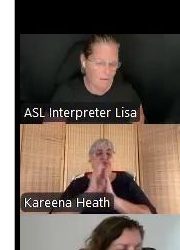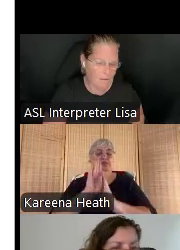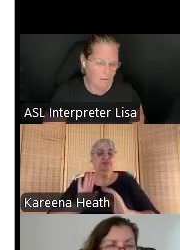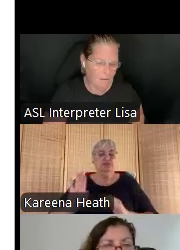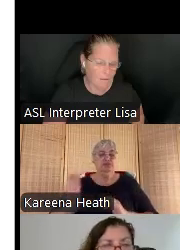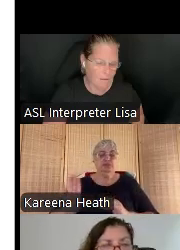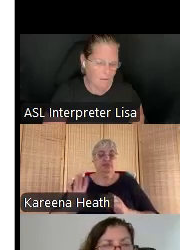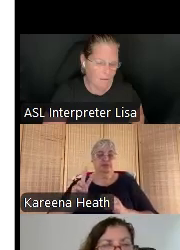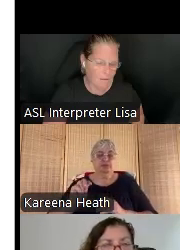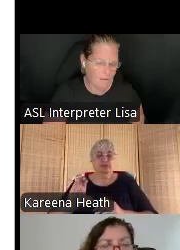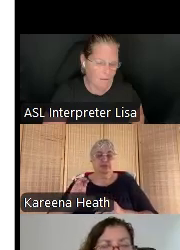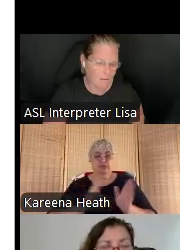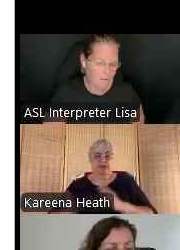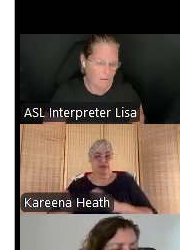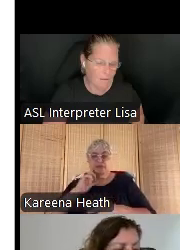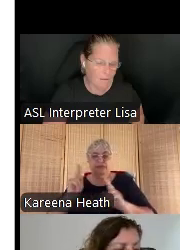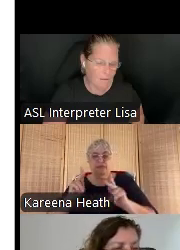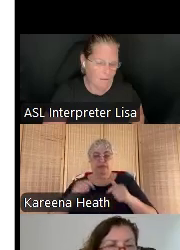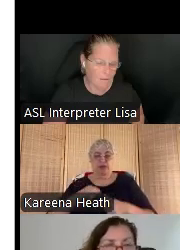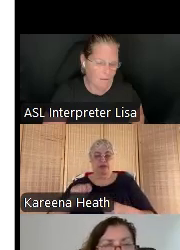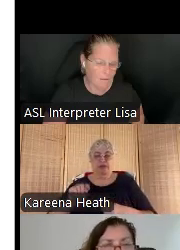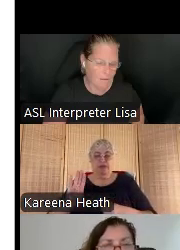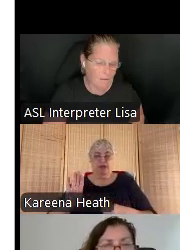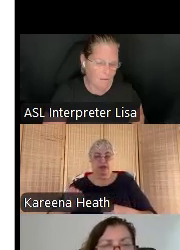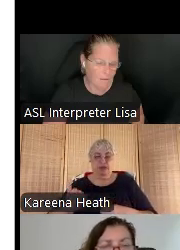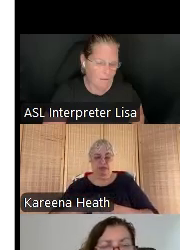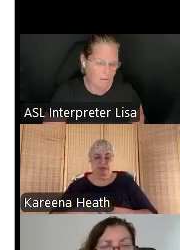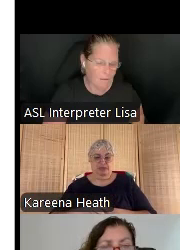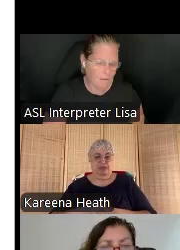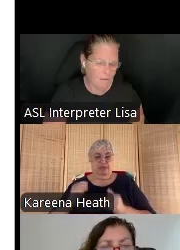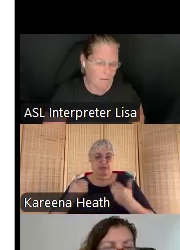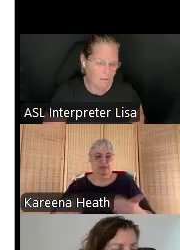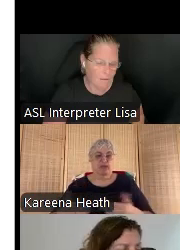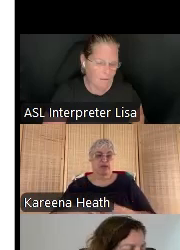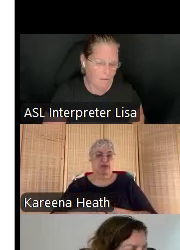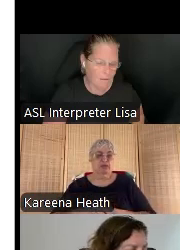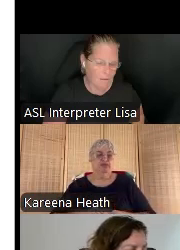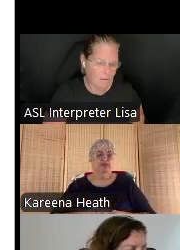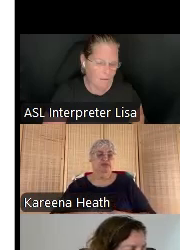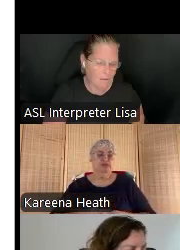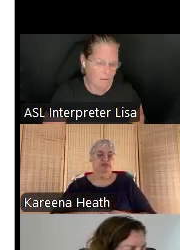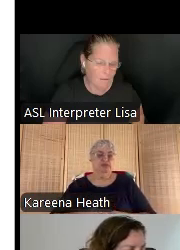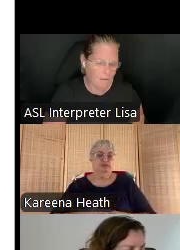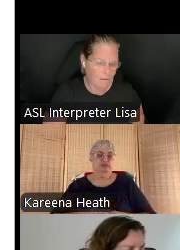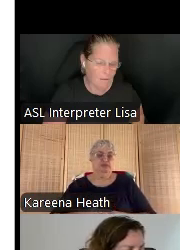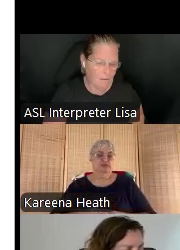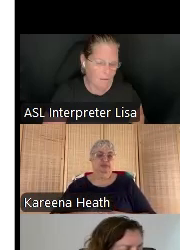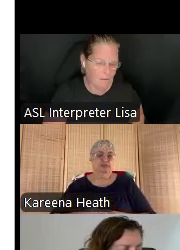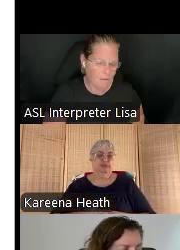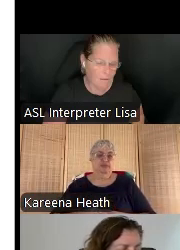have had a traumatic brain injury. And you can go on with the next slide. Thank you.